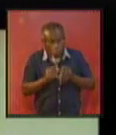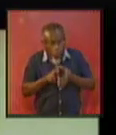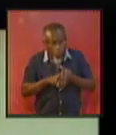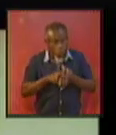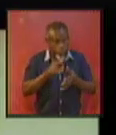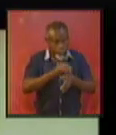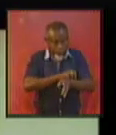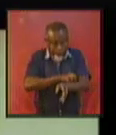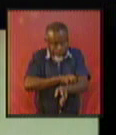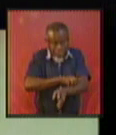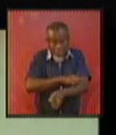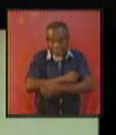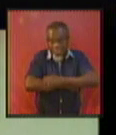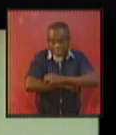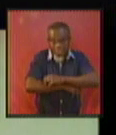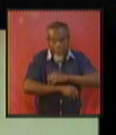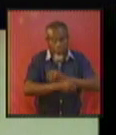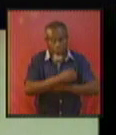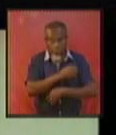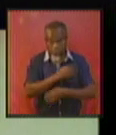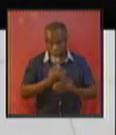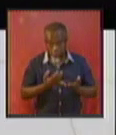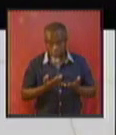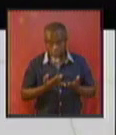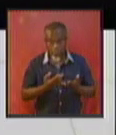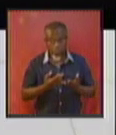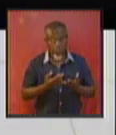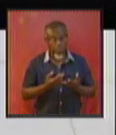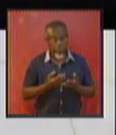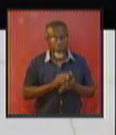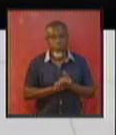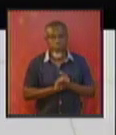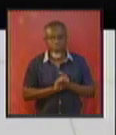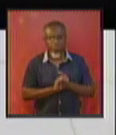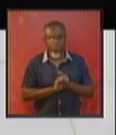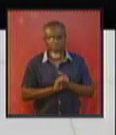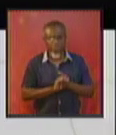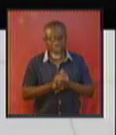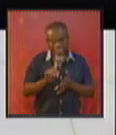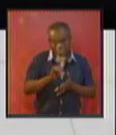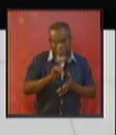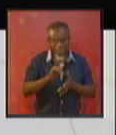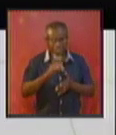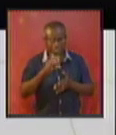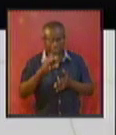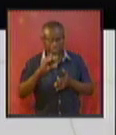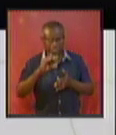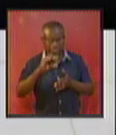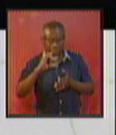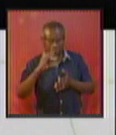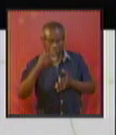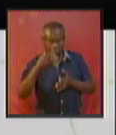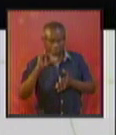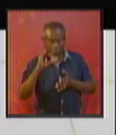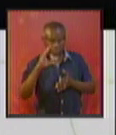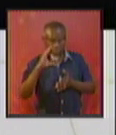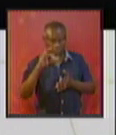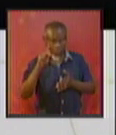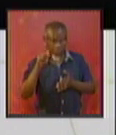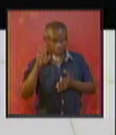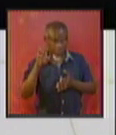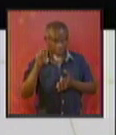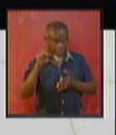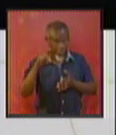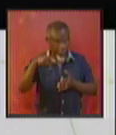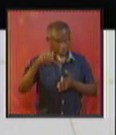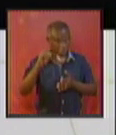anything aside from the chicken pox rash. Next slide. Also, we have this thing called COVID toes. The same clot formation might be in the